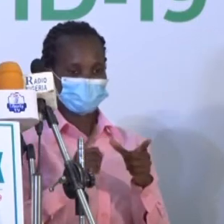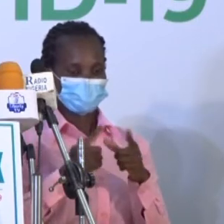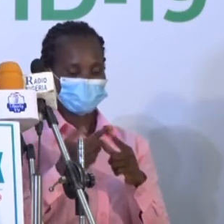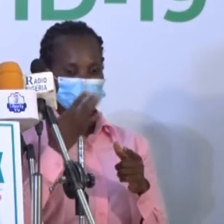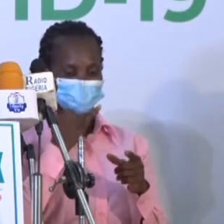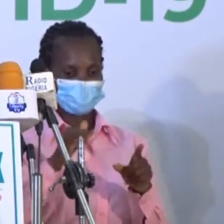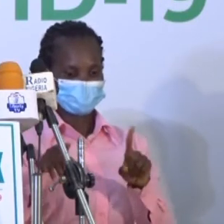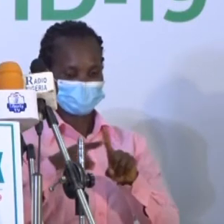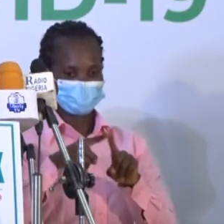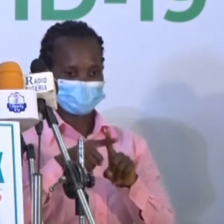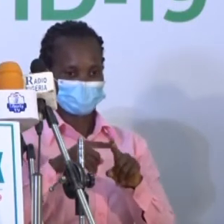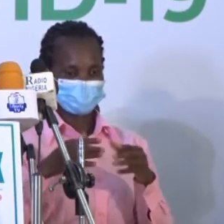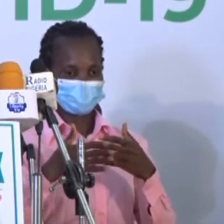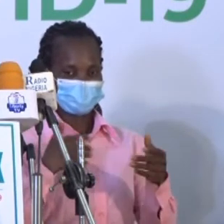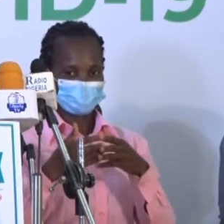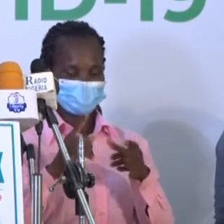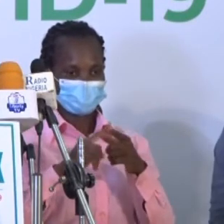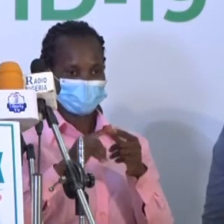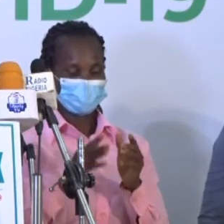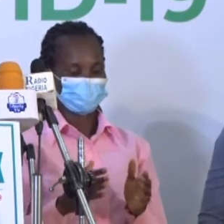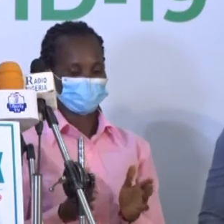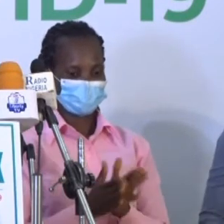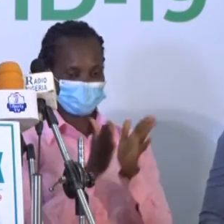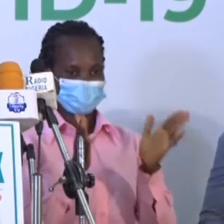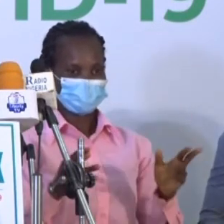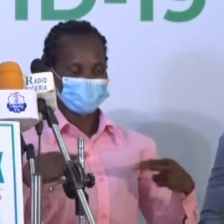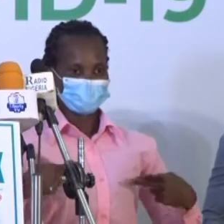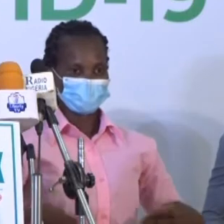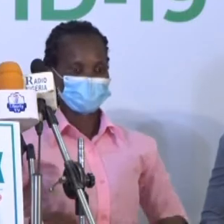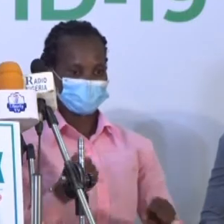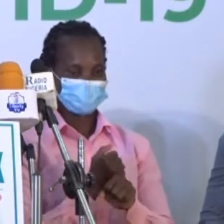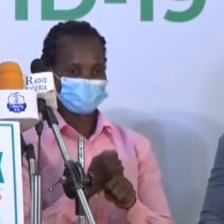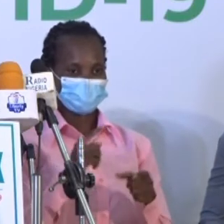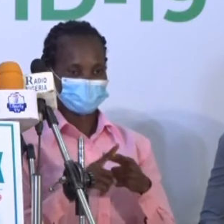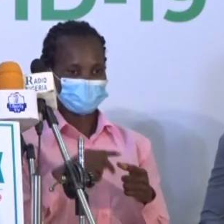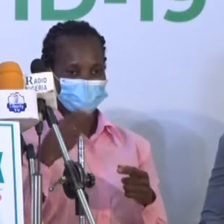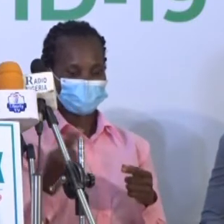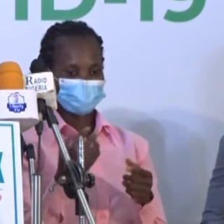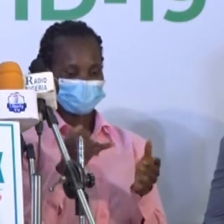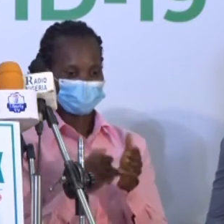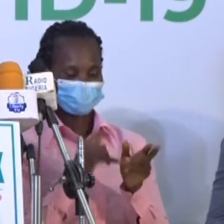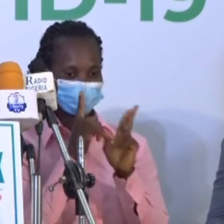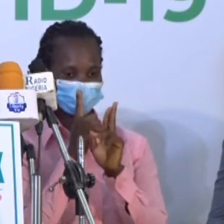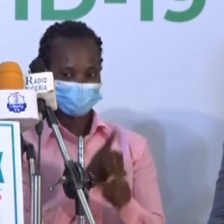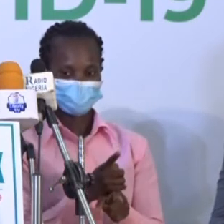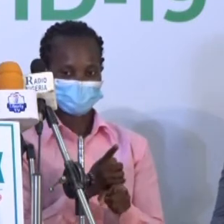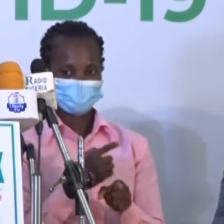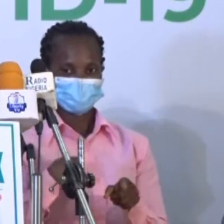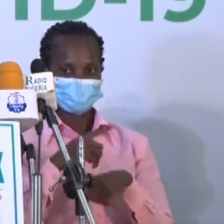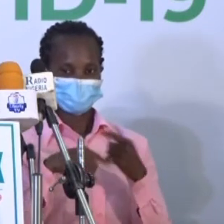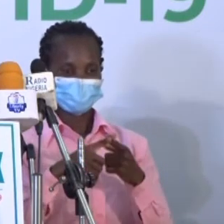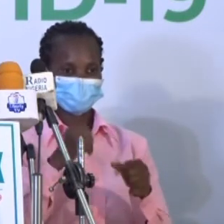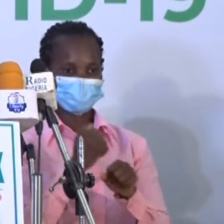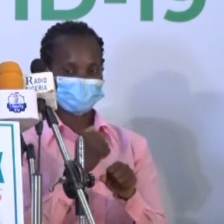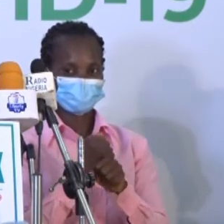case, and for public health workers to initiate a public health response. So we are going to work